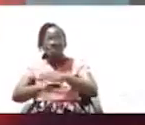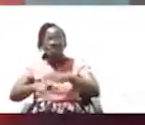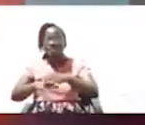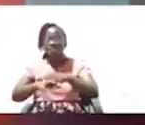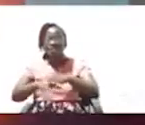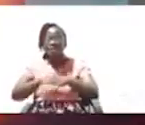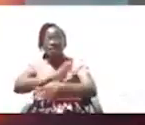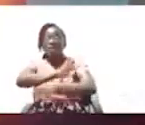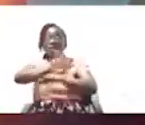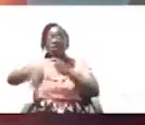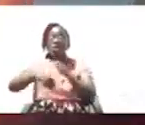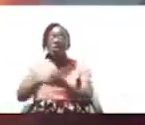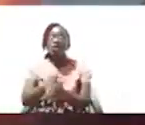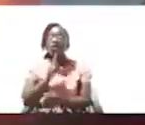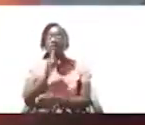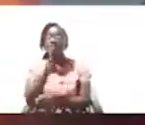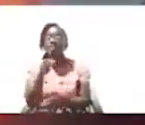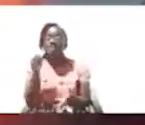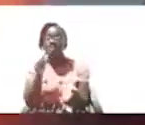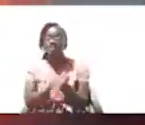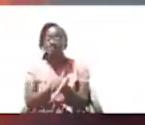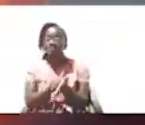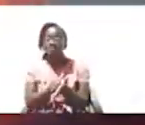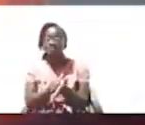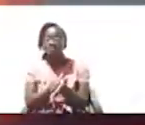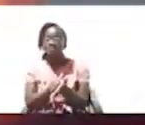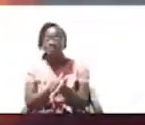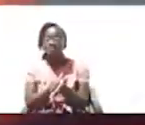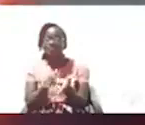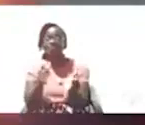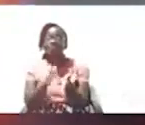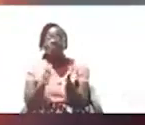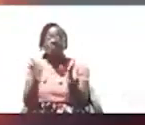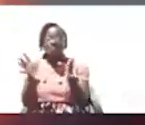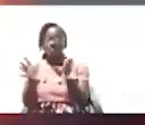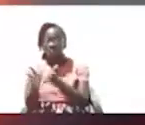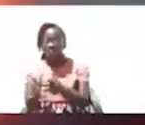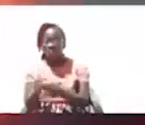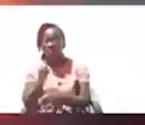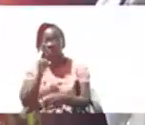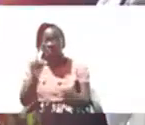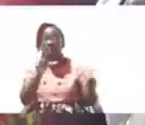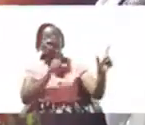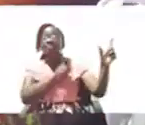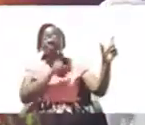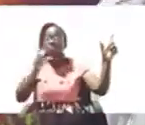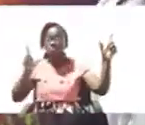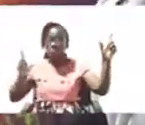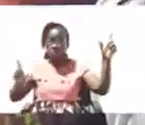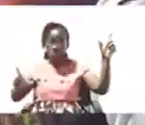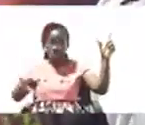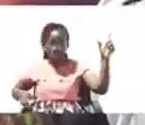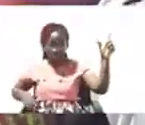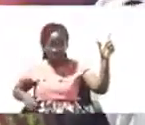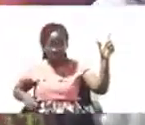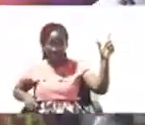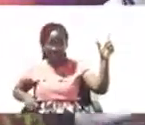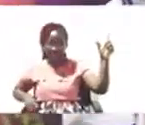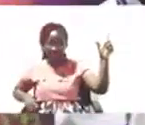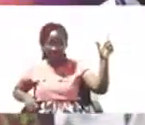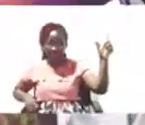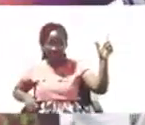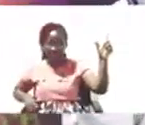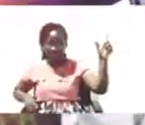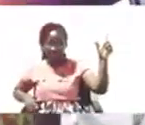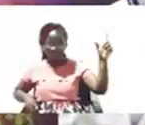those under the earth, when you know, they all declare, Jesus, Yehovah. Jesus is Lord.